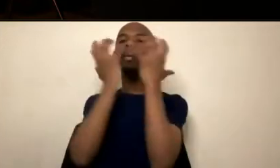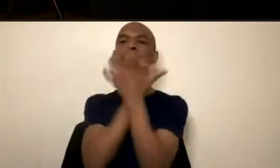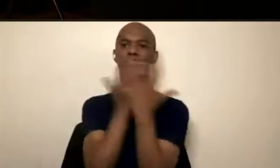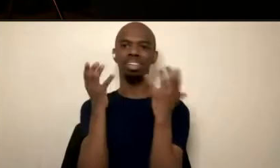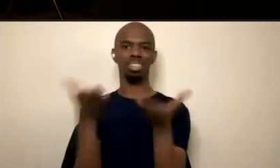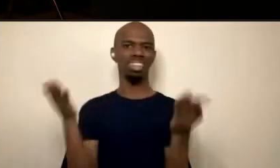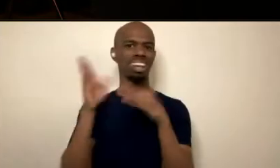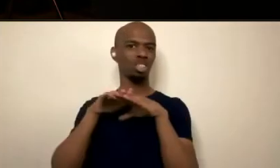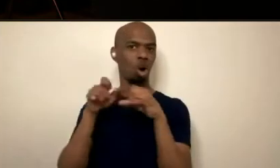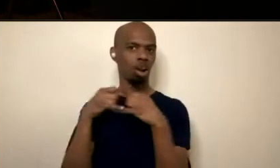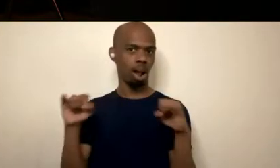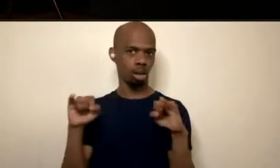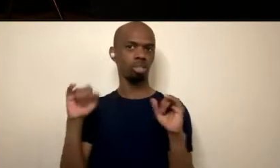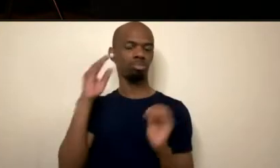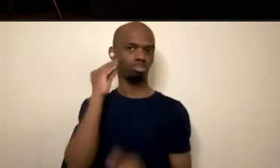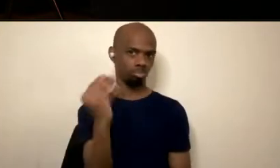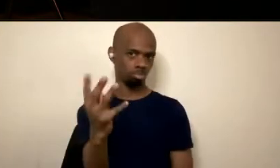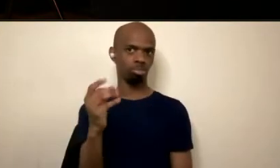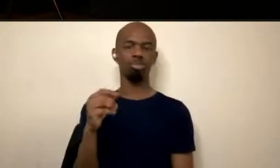I had a whole